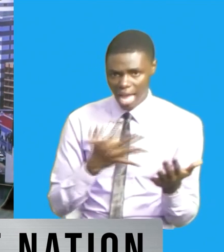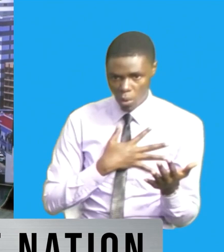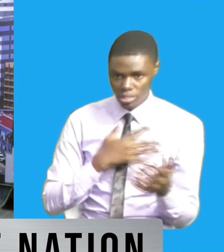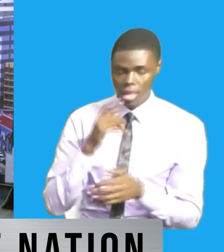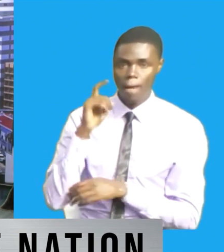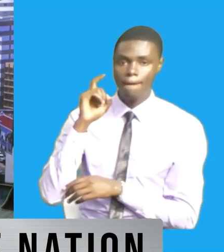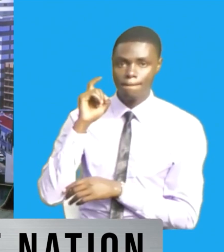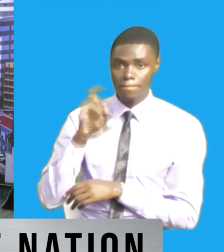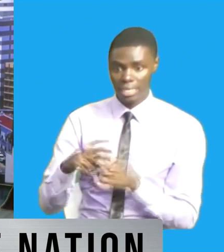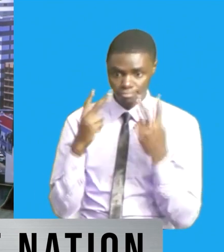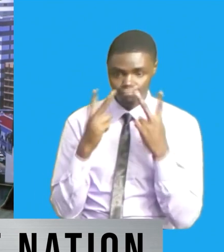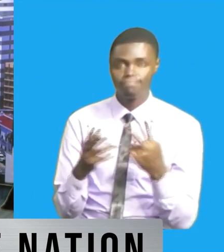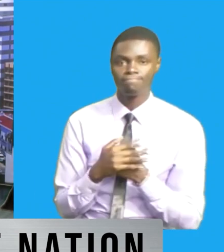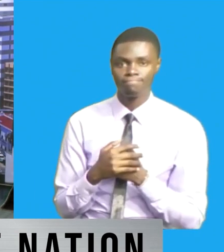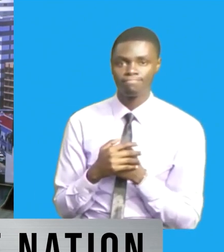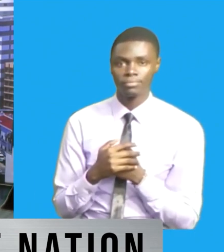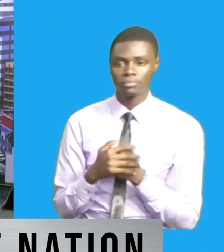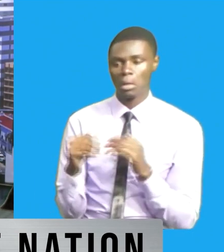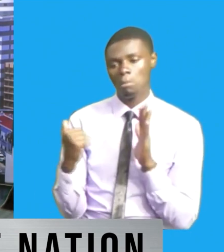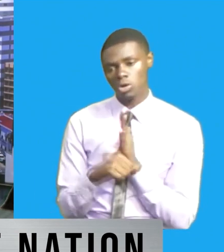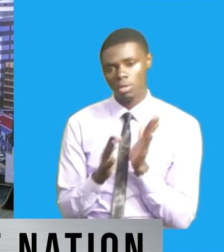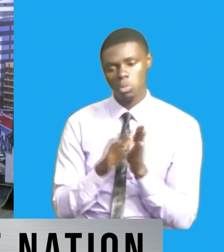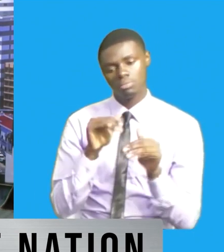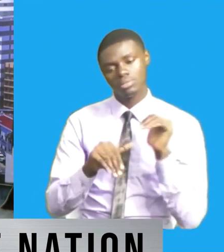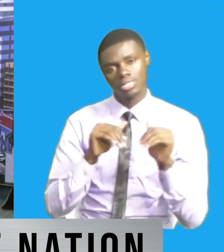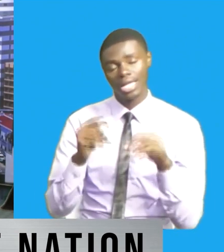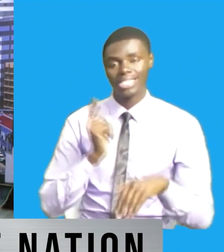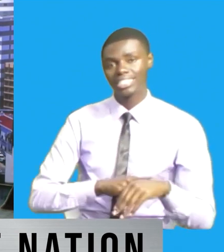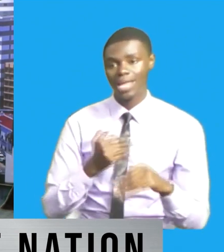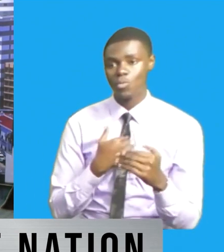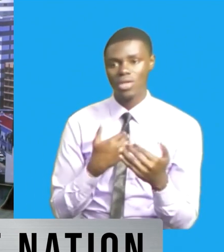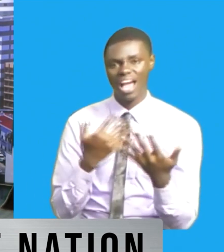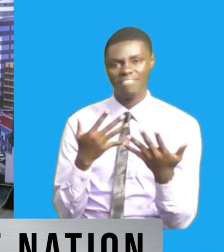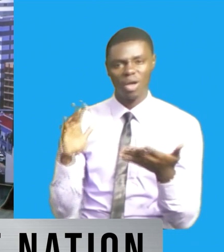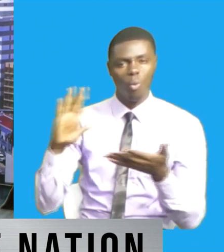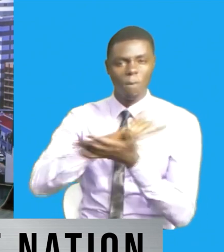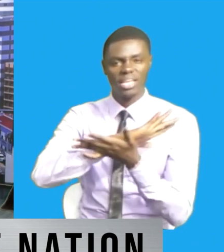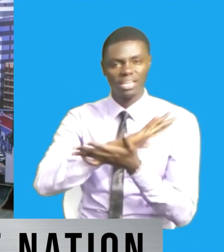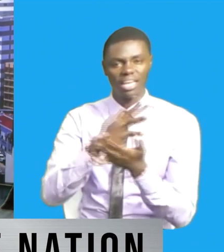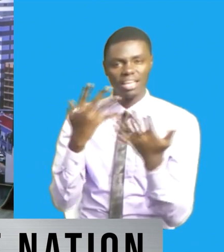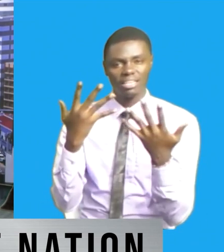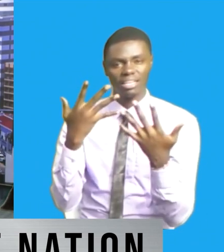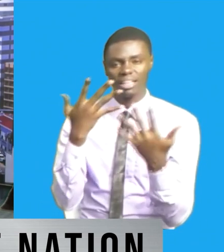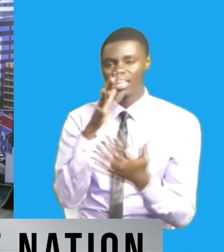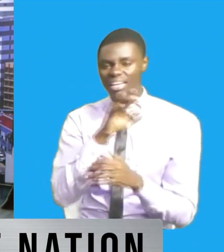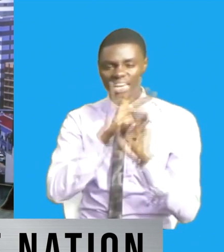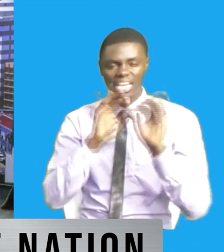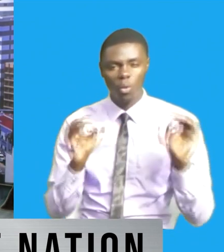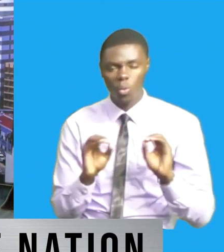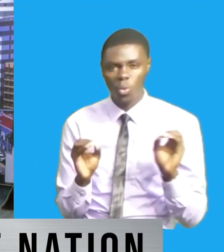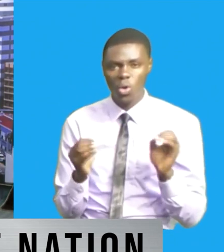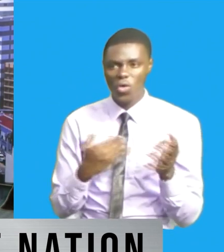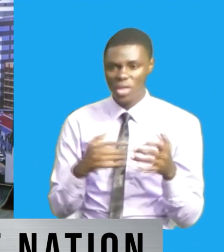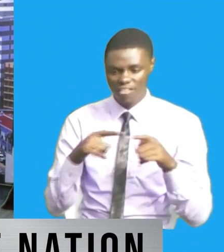tuwe tunaweza iona. And the problem with elections is when you have opaque things. You remember we used to have